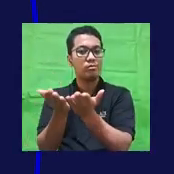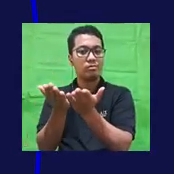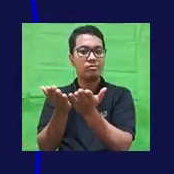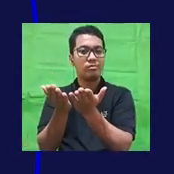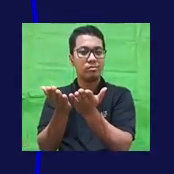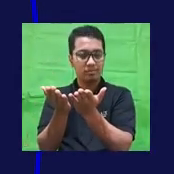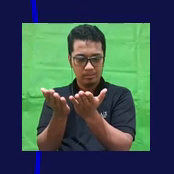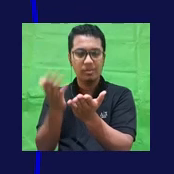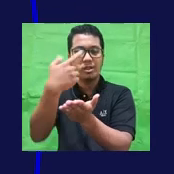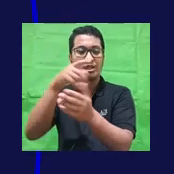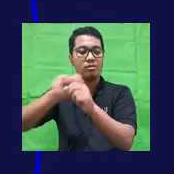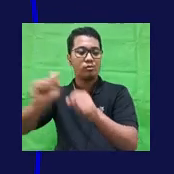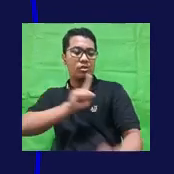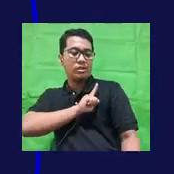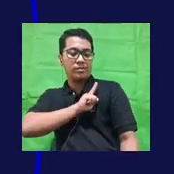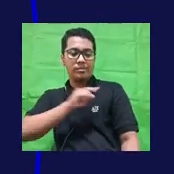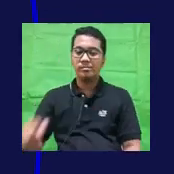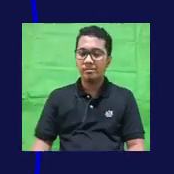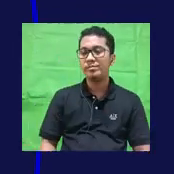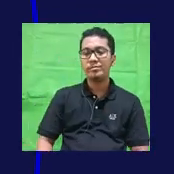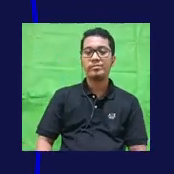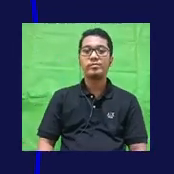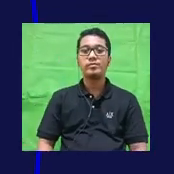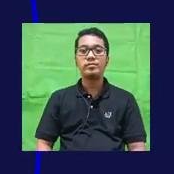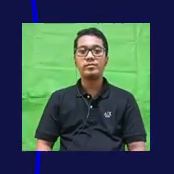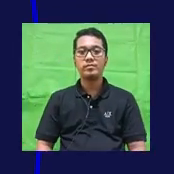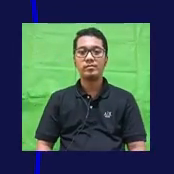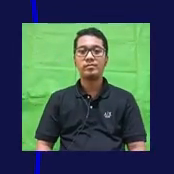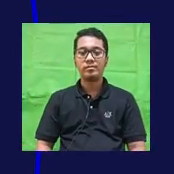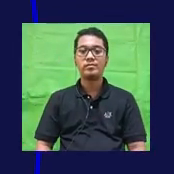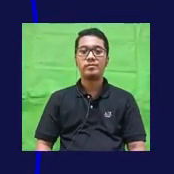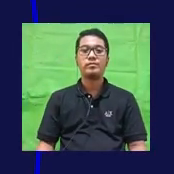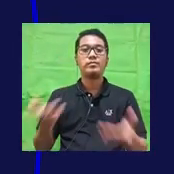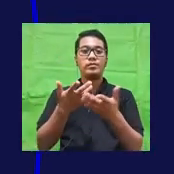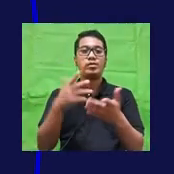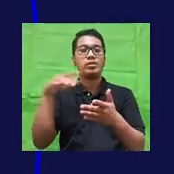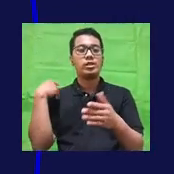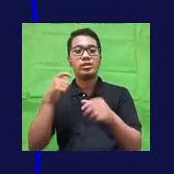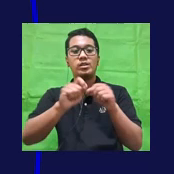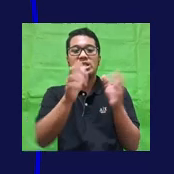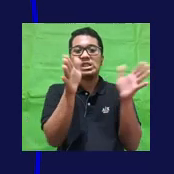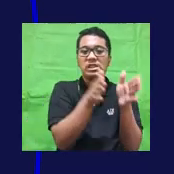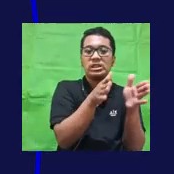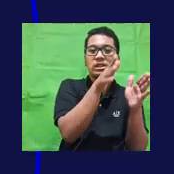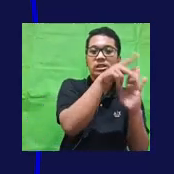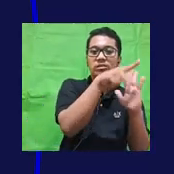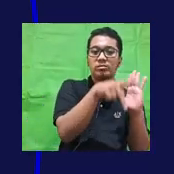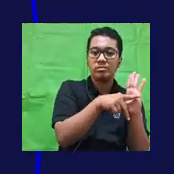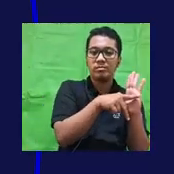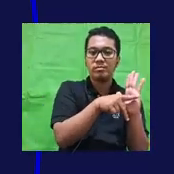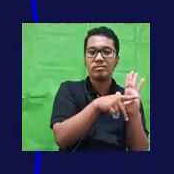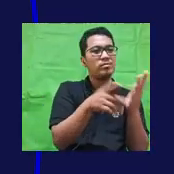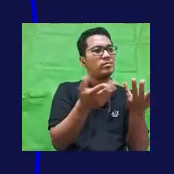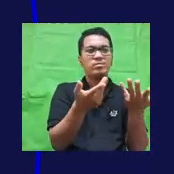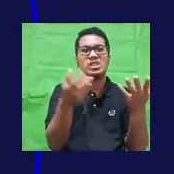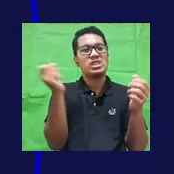Then I'm gonna go through a little bit the project that we did. We did this very vast research